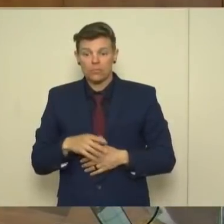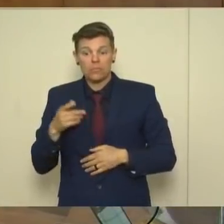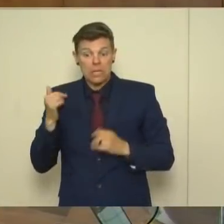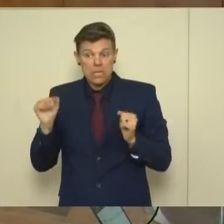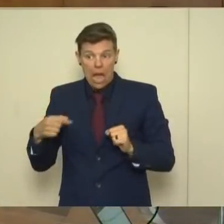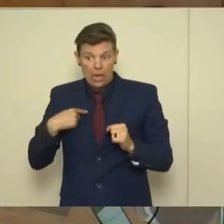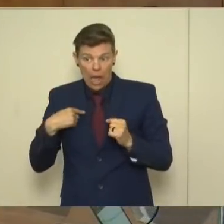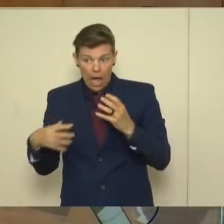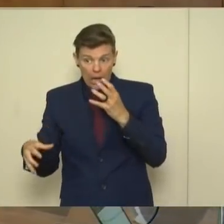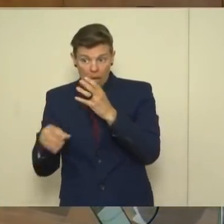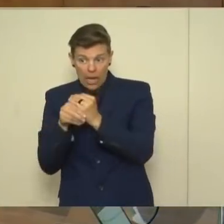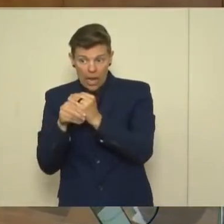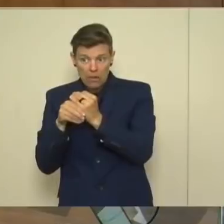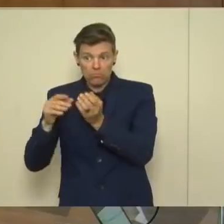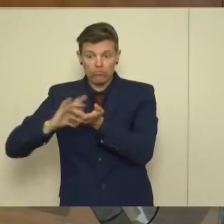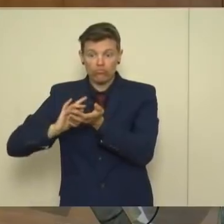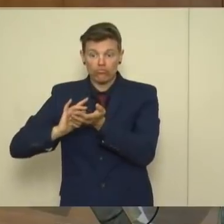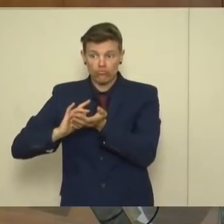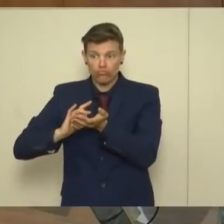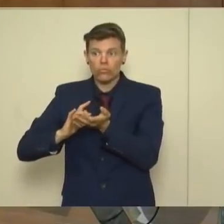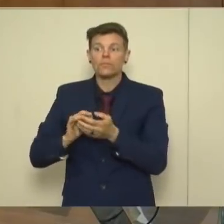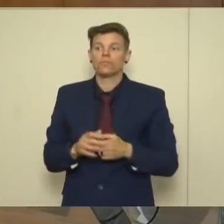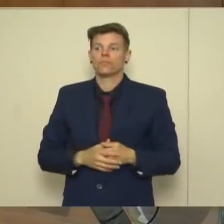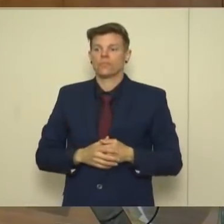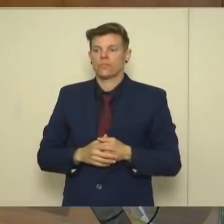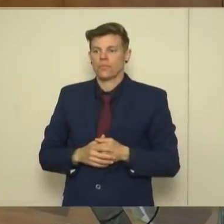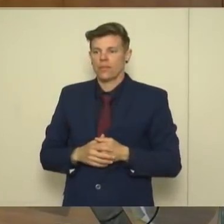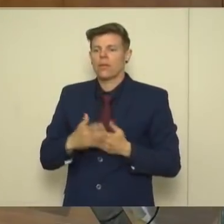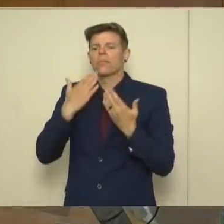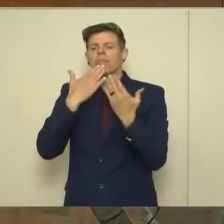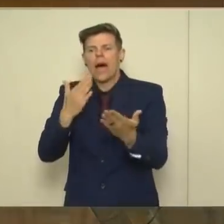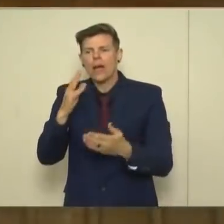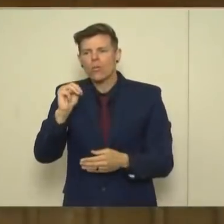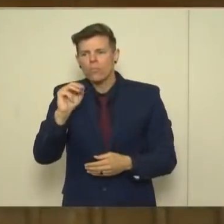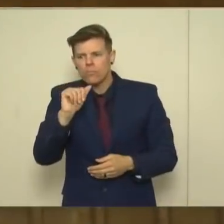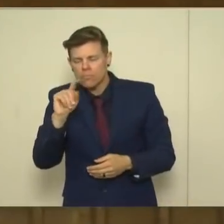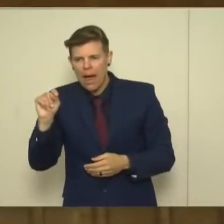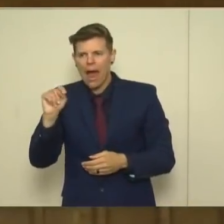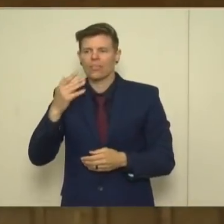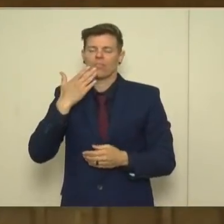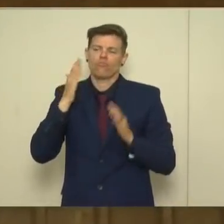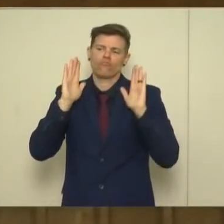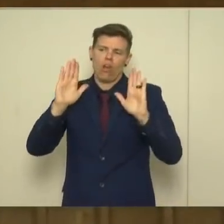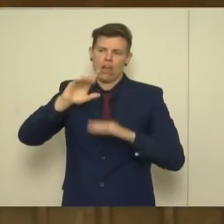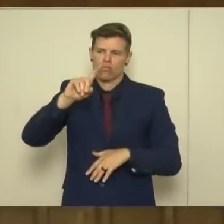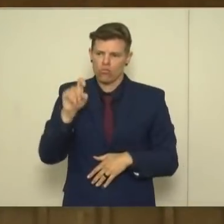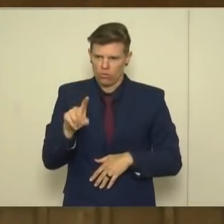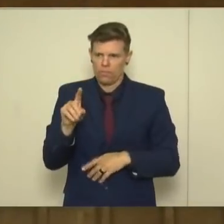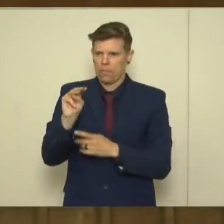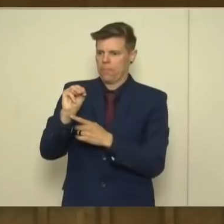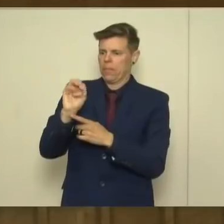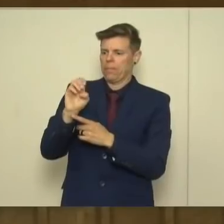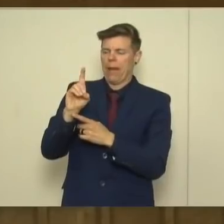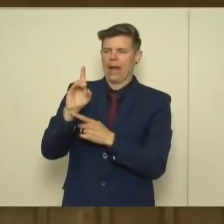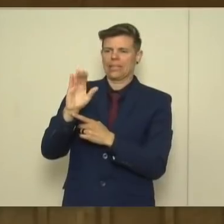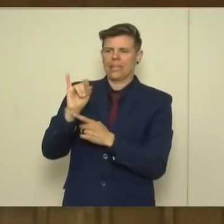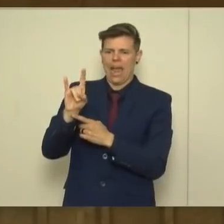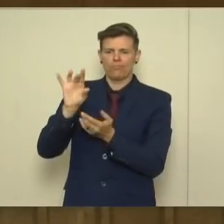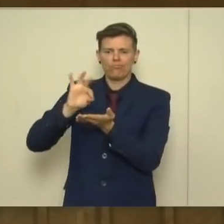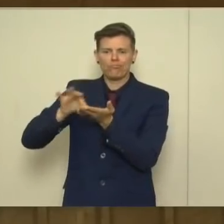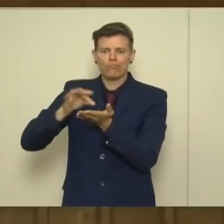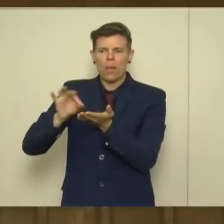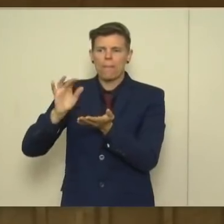you. Thanks, Governor. Matt, great question. I think since Medicaid is about 1/7 of the state's general fund budget,